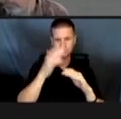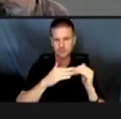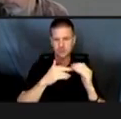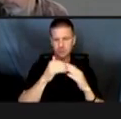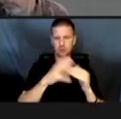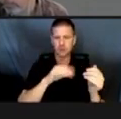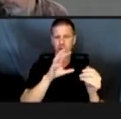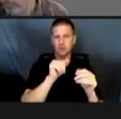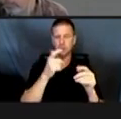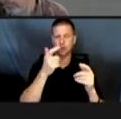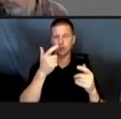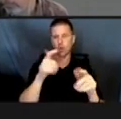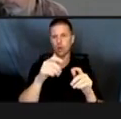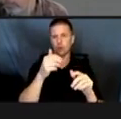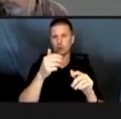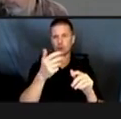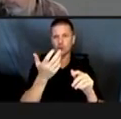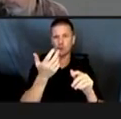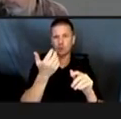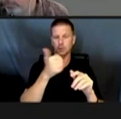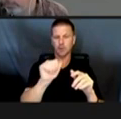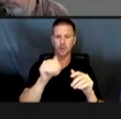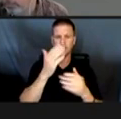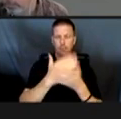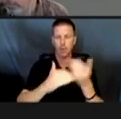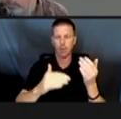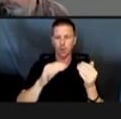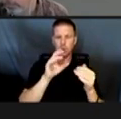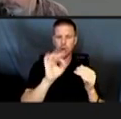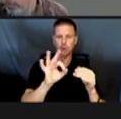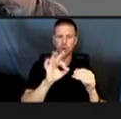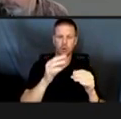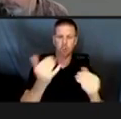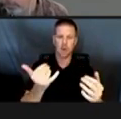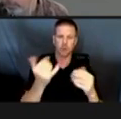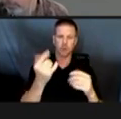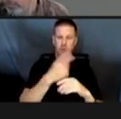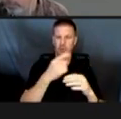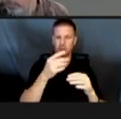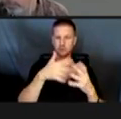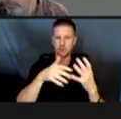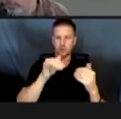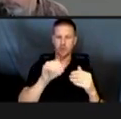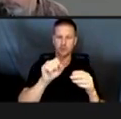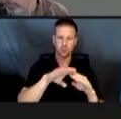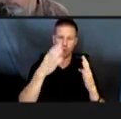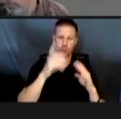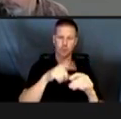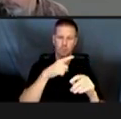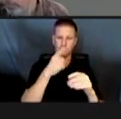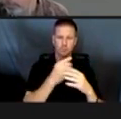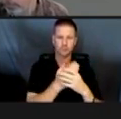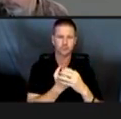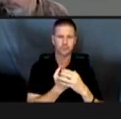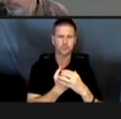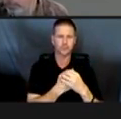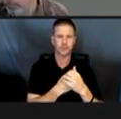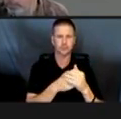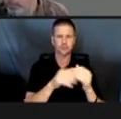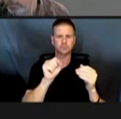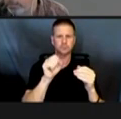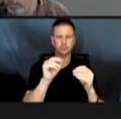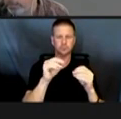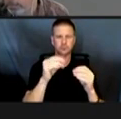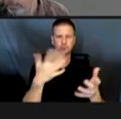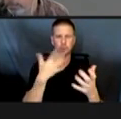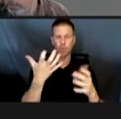and largely any component of modern day society that is open to the public. So what I